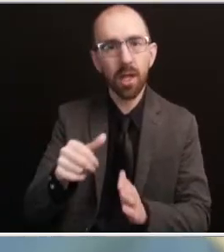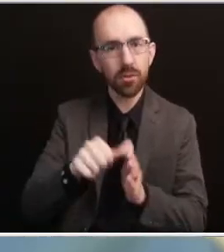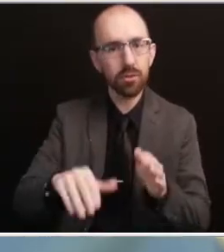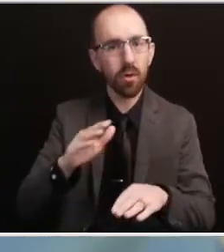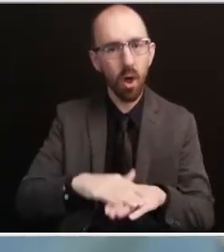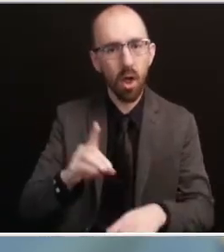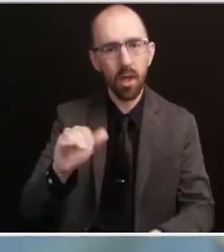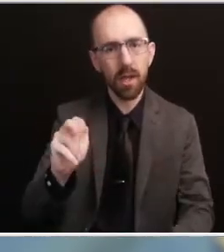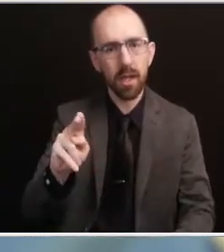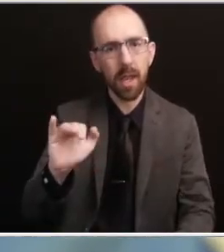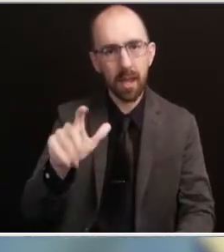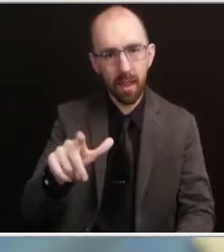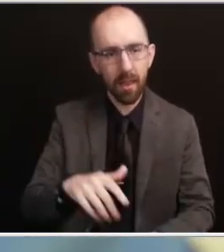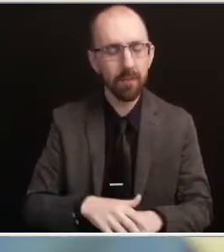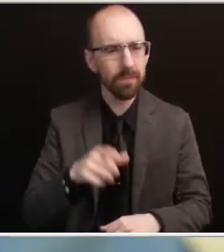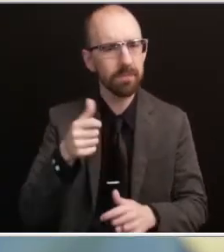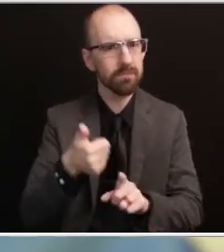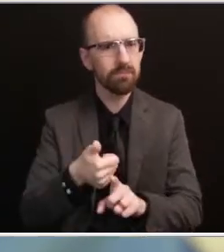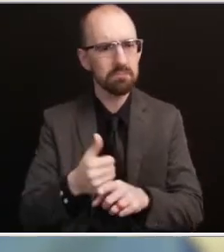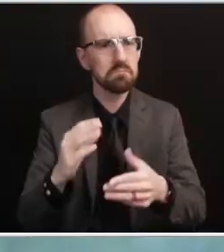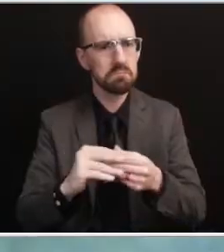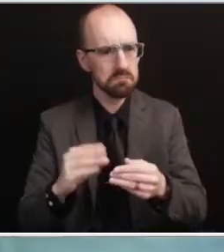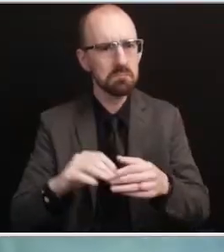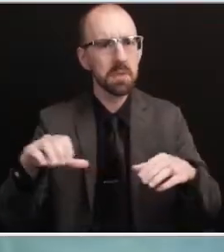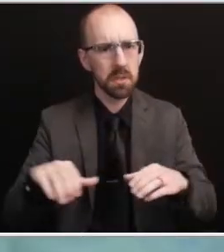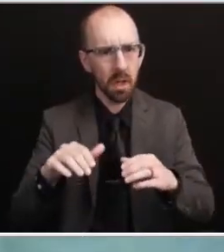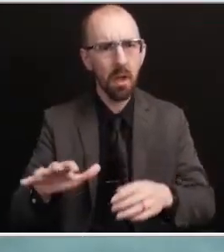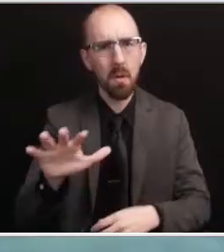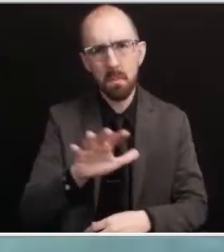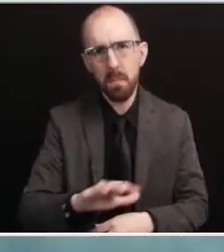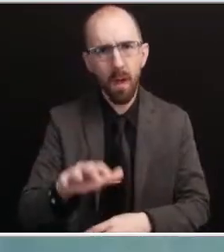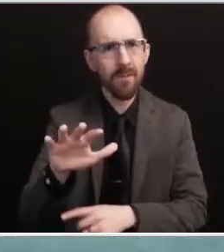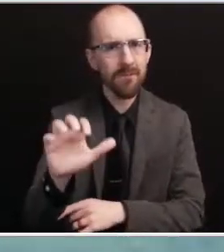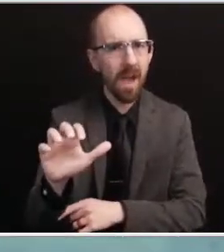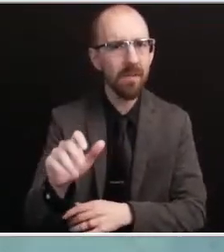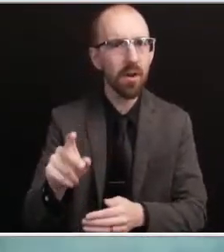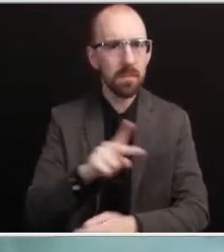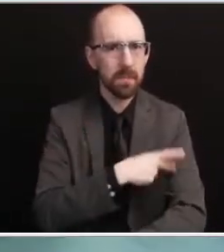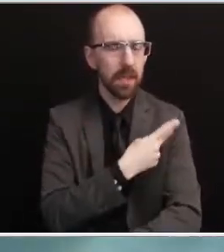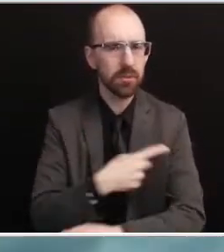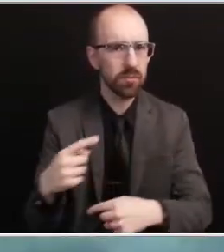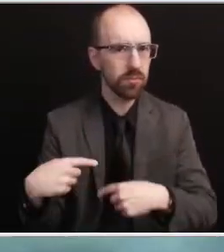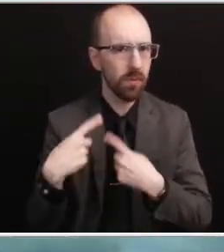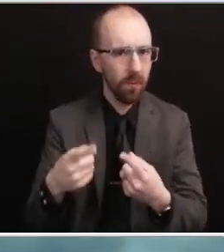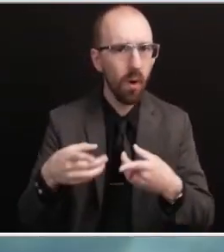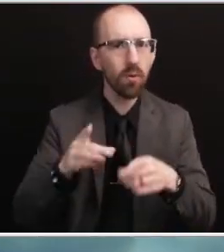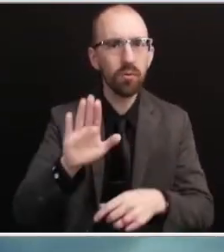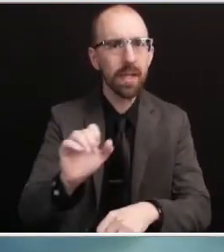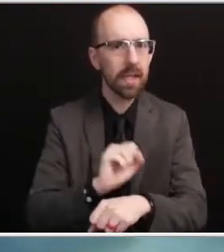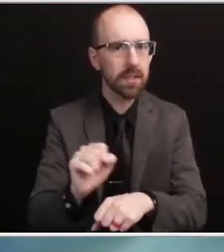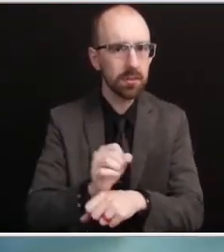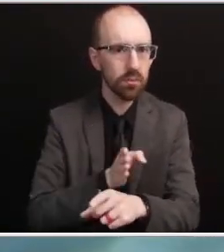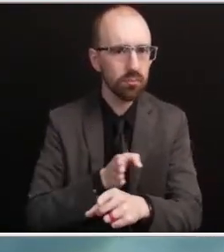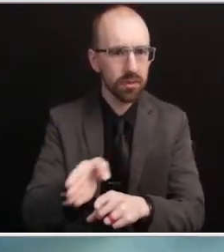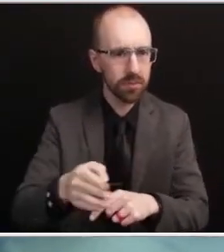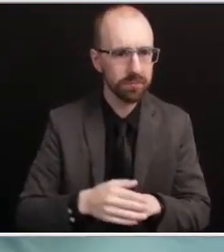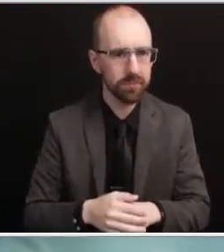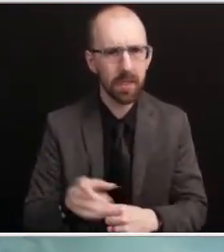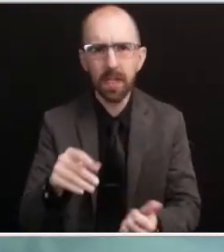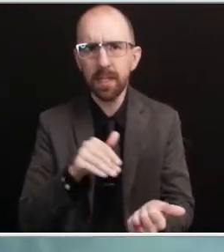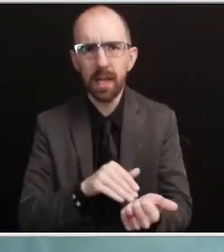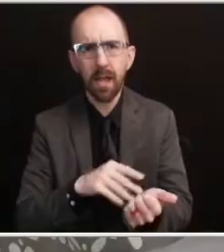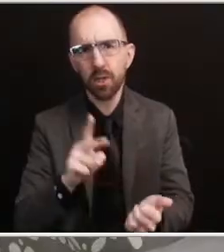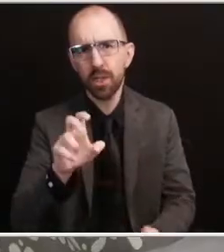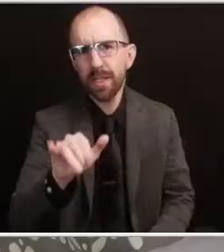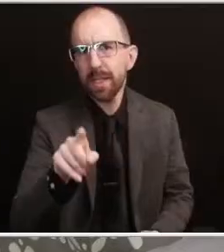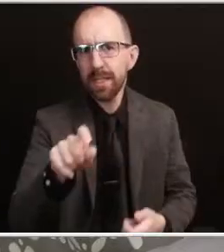something Dr. Key says he's done for around 500 patients over the course of his career. Dr. Key, he's very, very specific